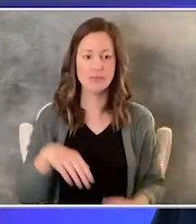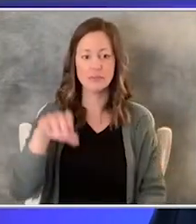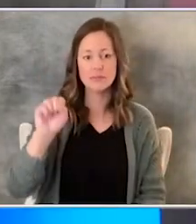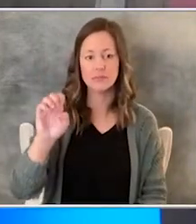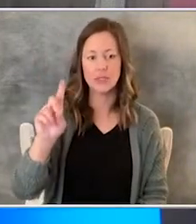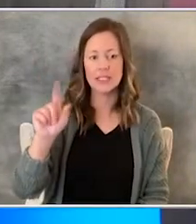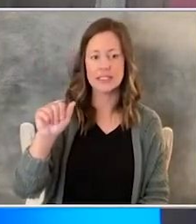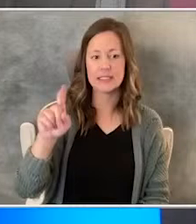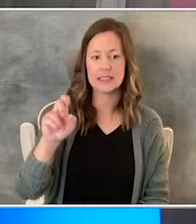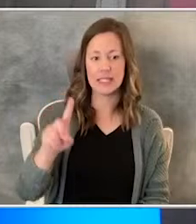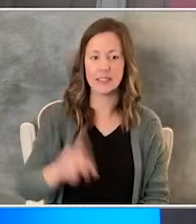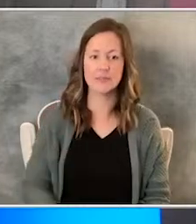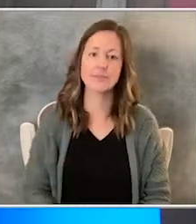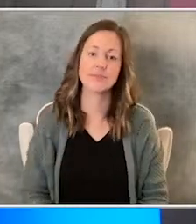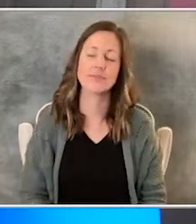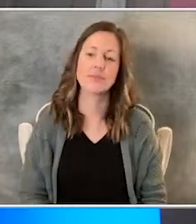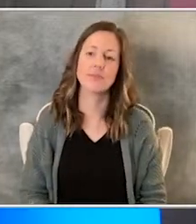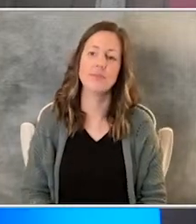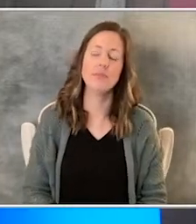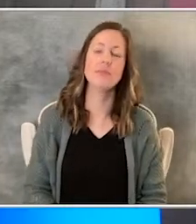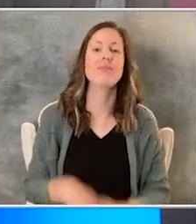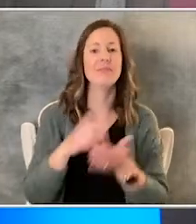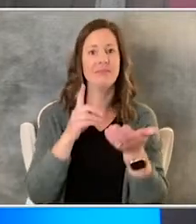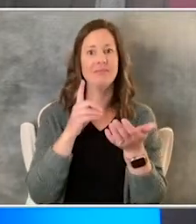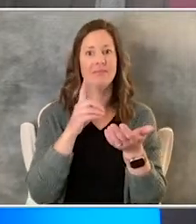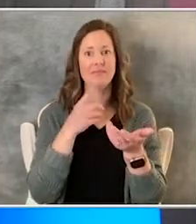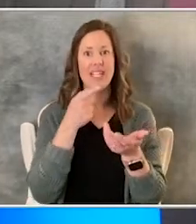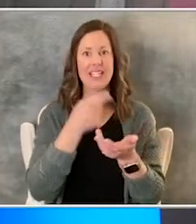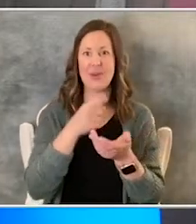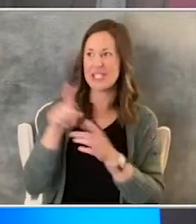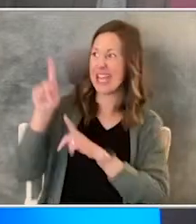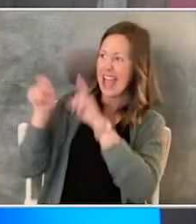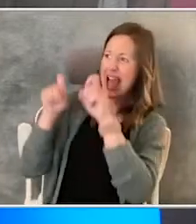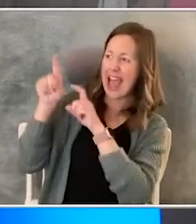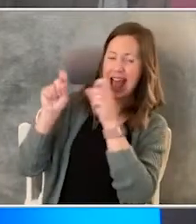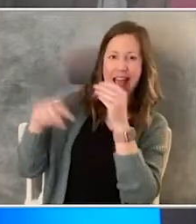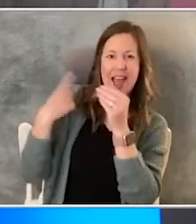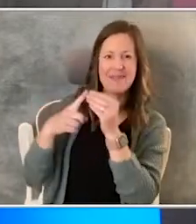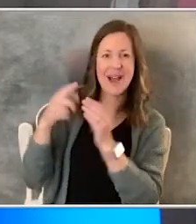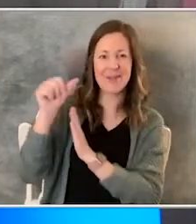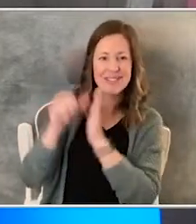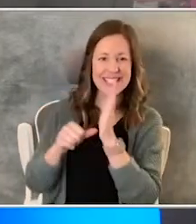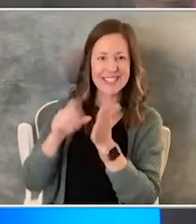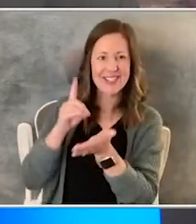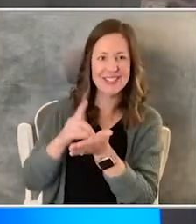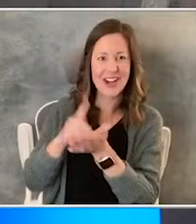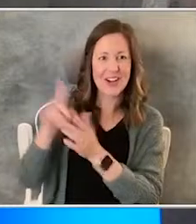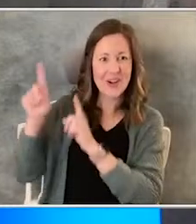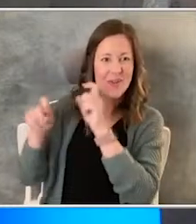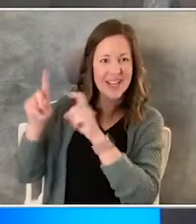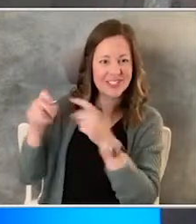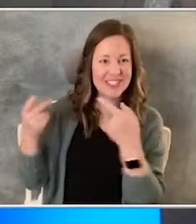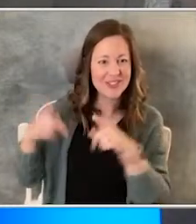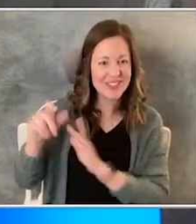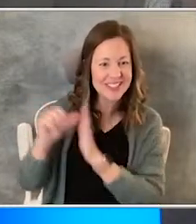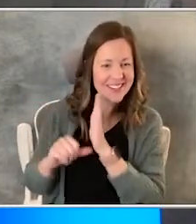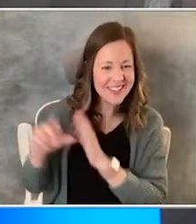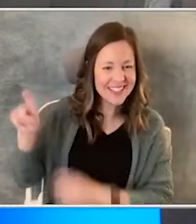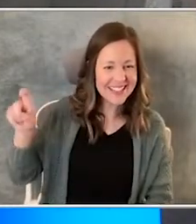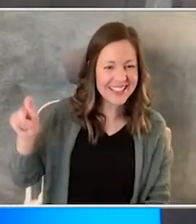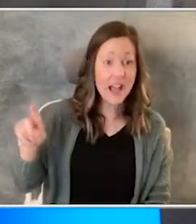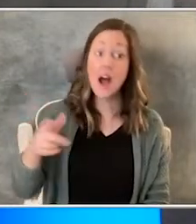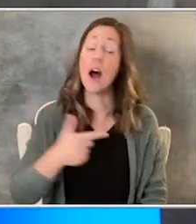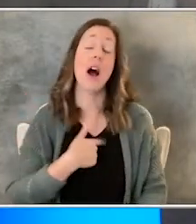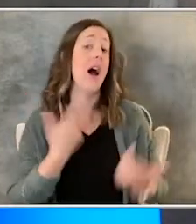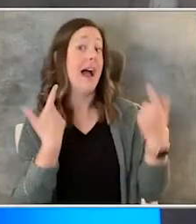the other arteries tends to grow some blood flow to help that territory. We actually saw a young guy, I was just telling Dr. Kennedy last week,